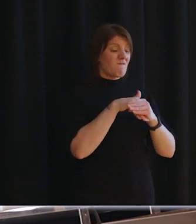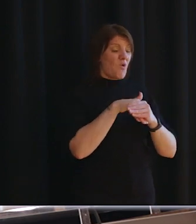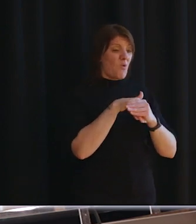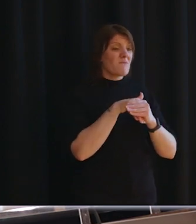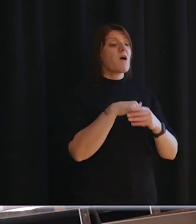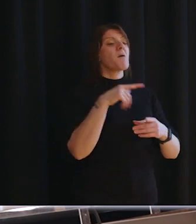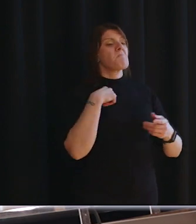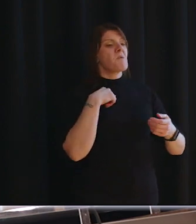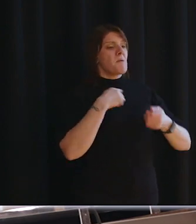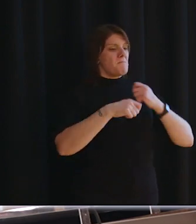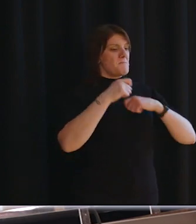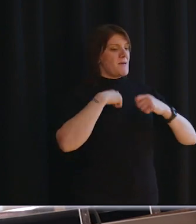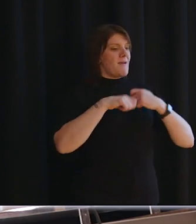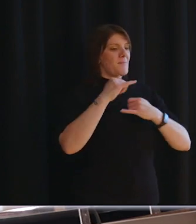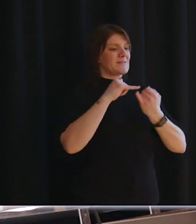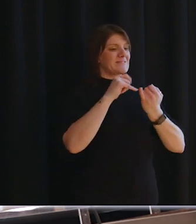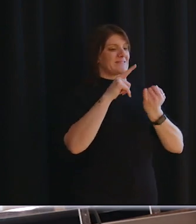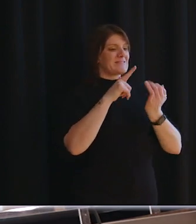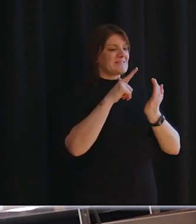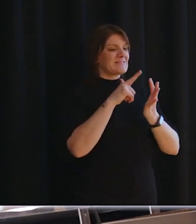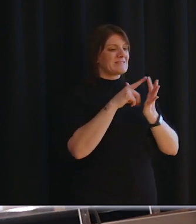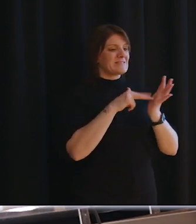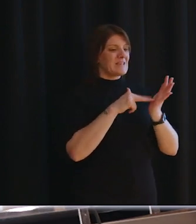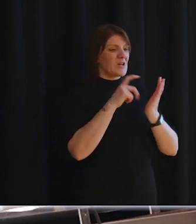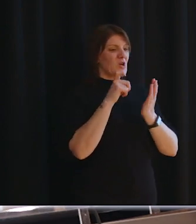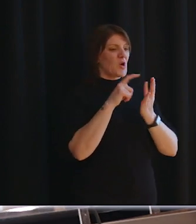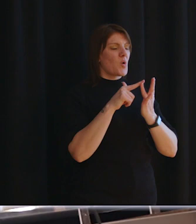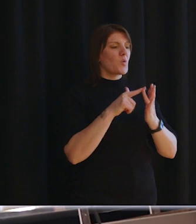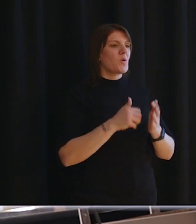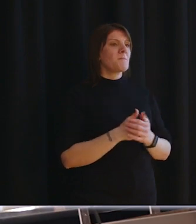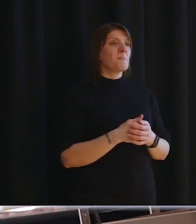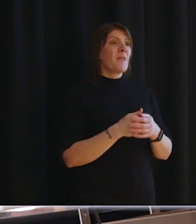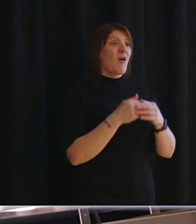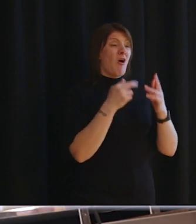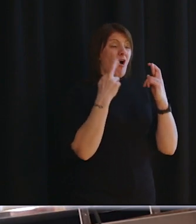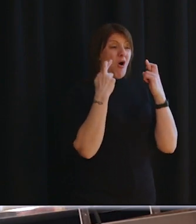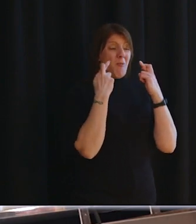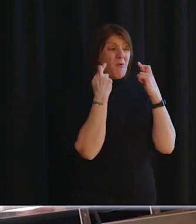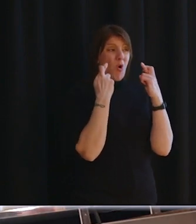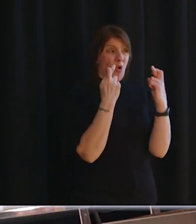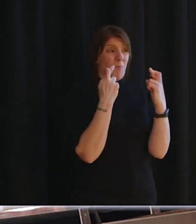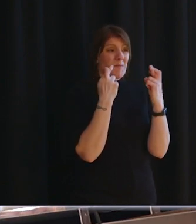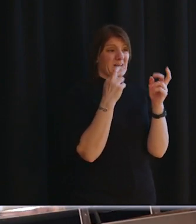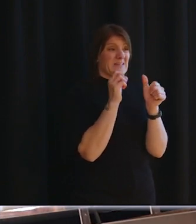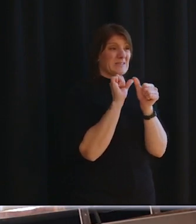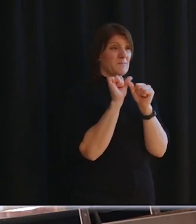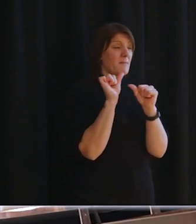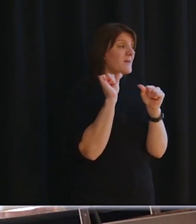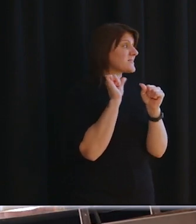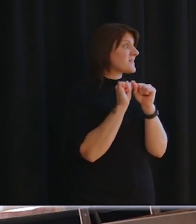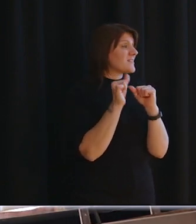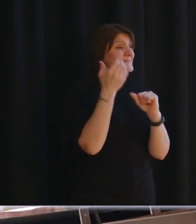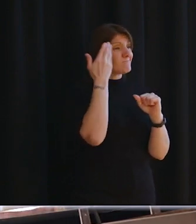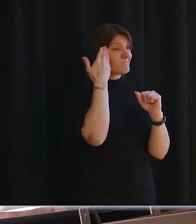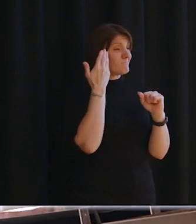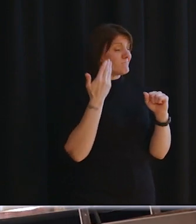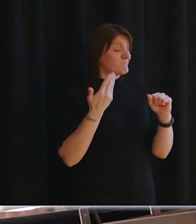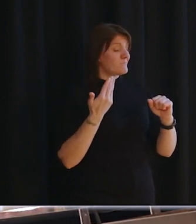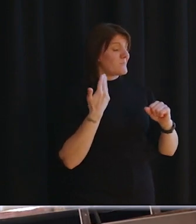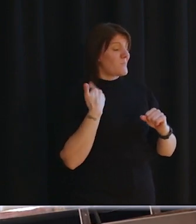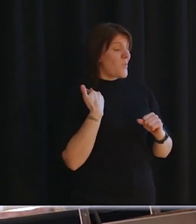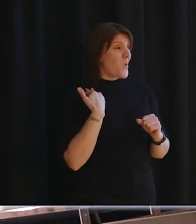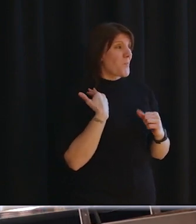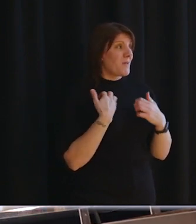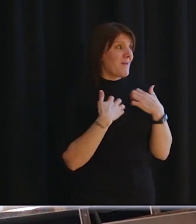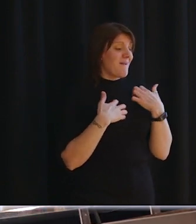recent as well? I'm hoping it's better. Yeah. I don't know if it is. It would be